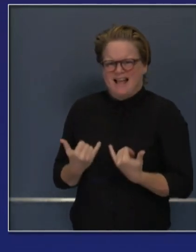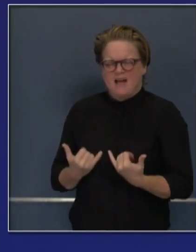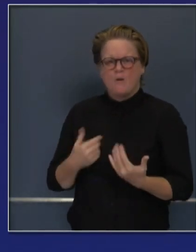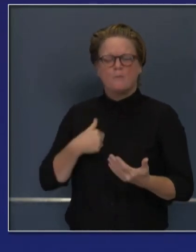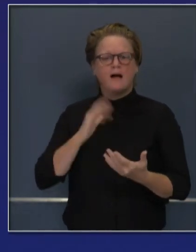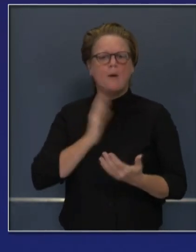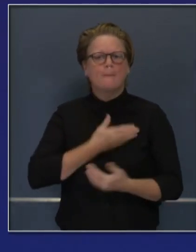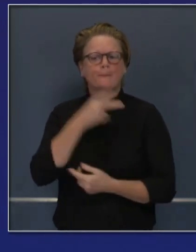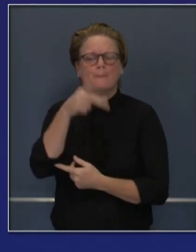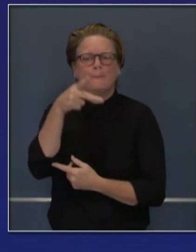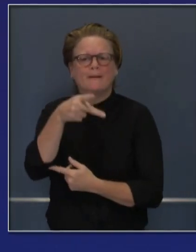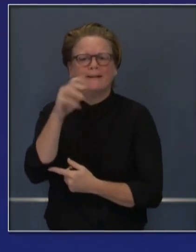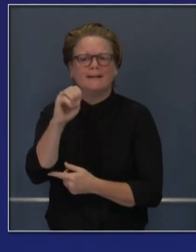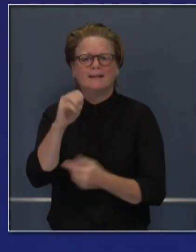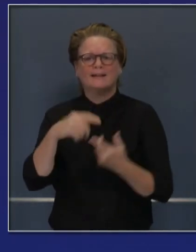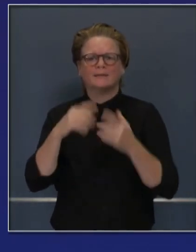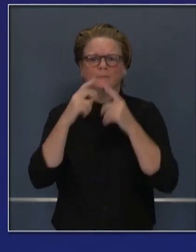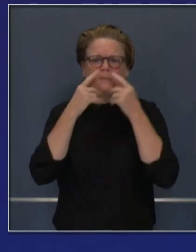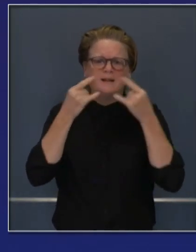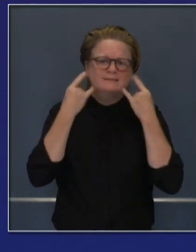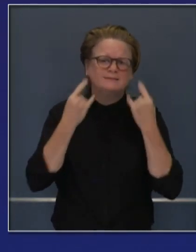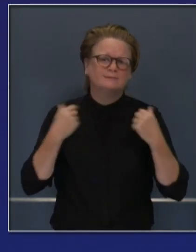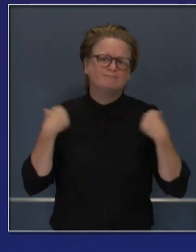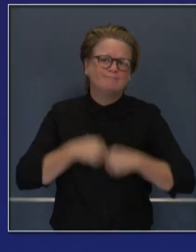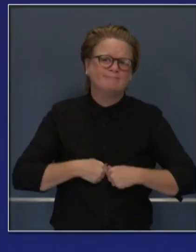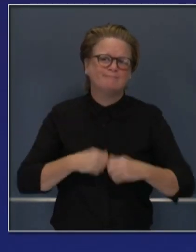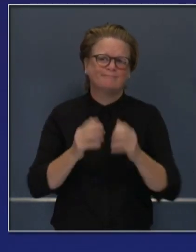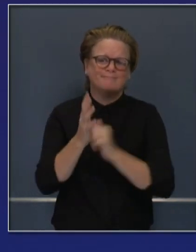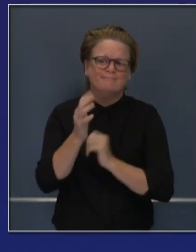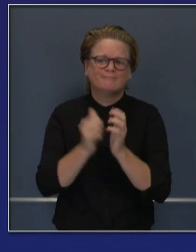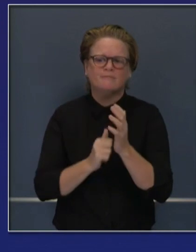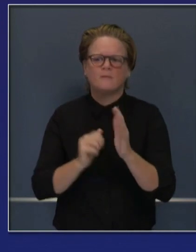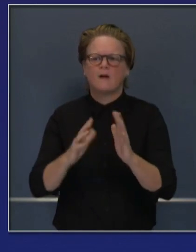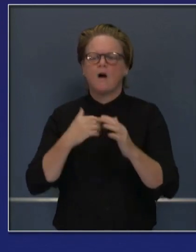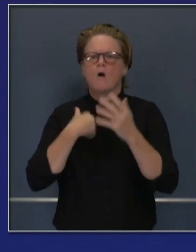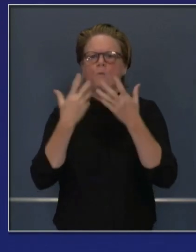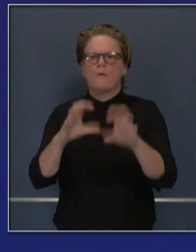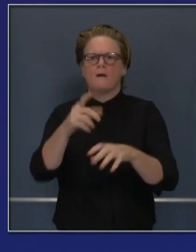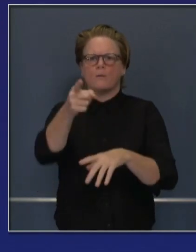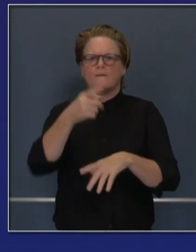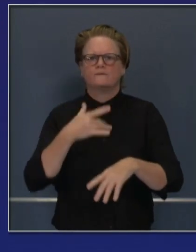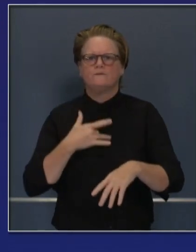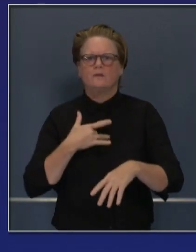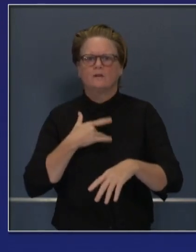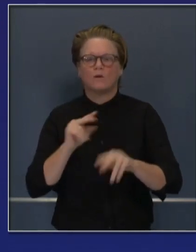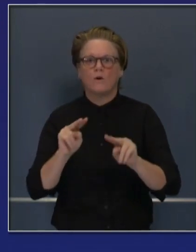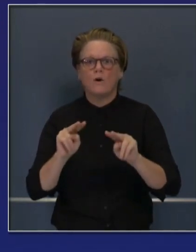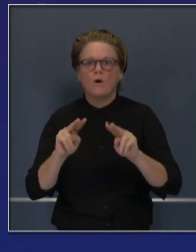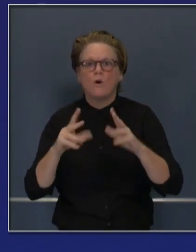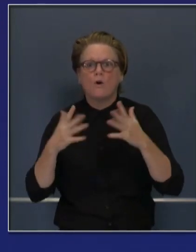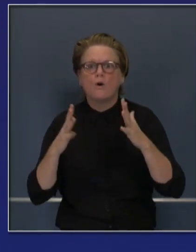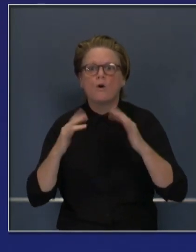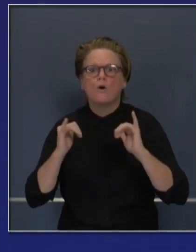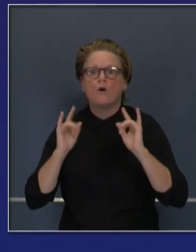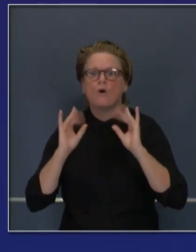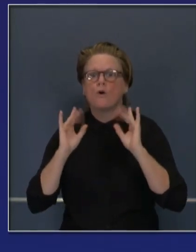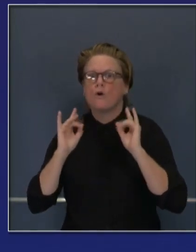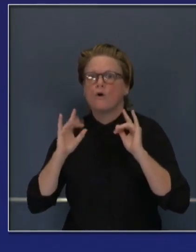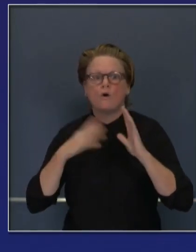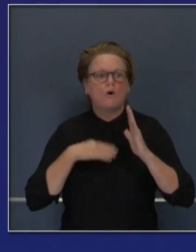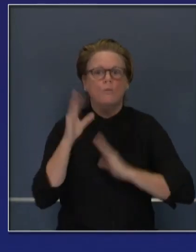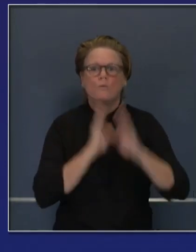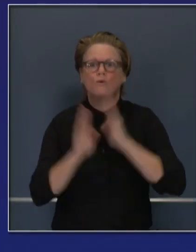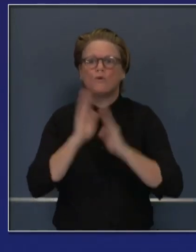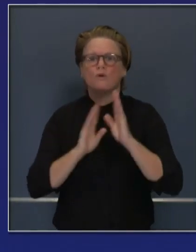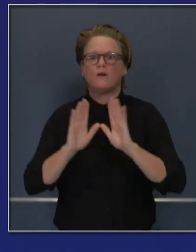I don't want to create more anxiety than is necessary at this moment. Also want to give you an update on the inventory